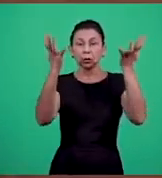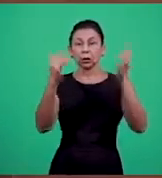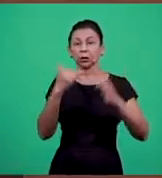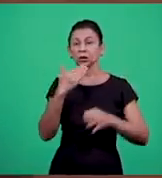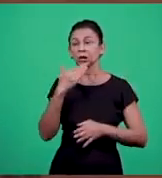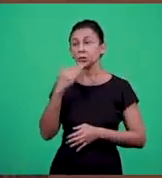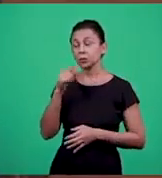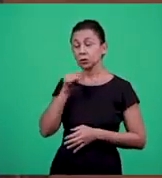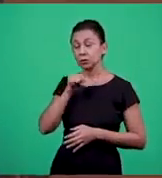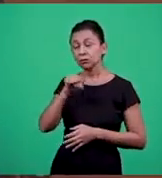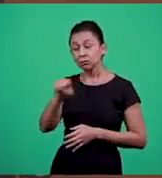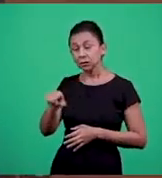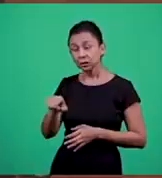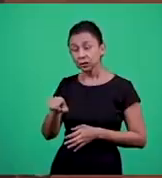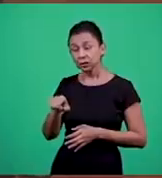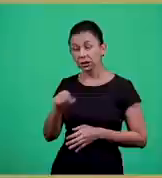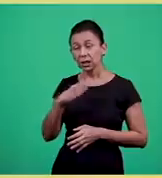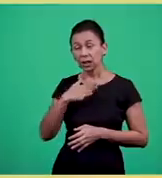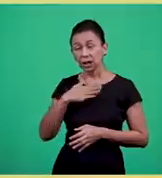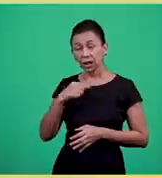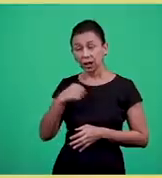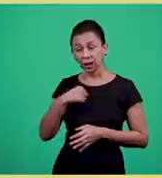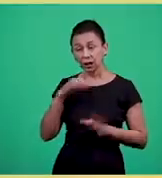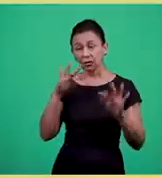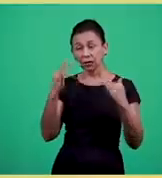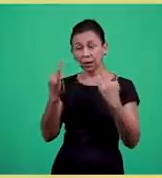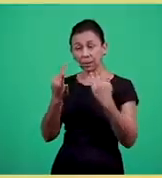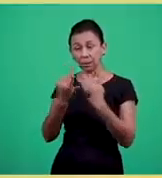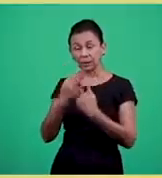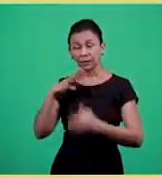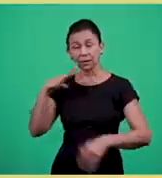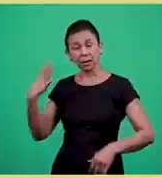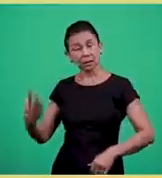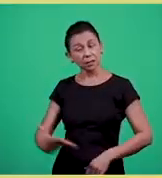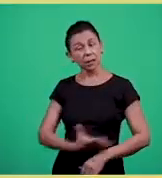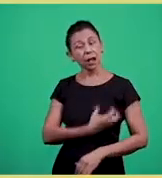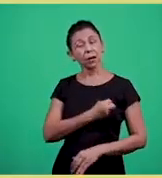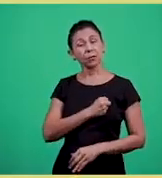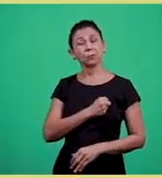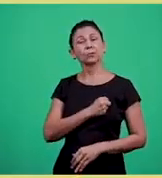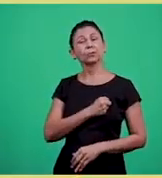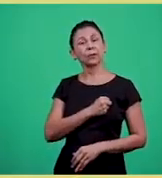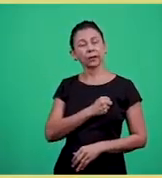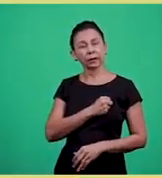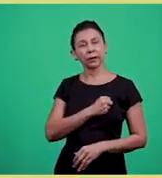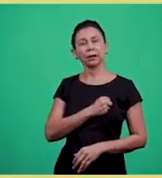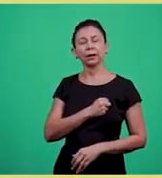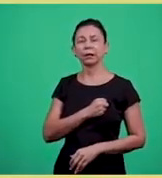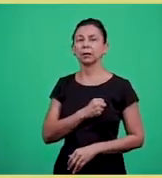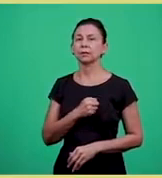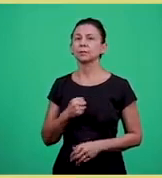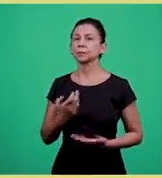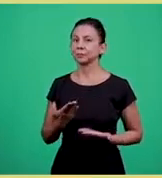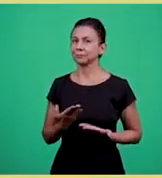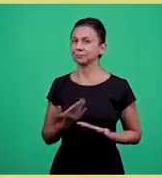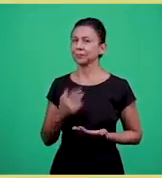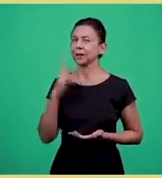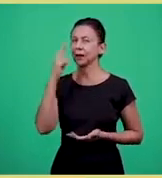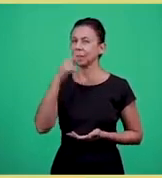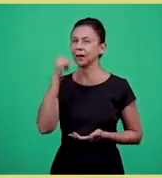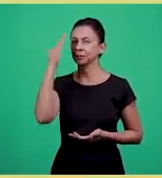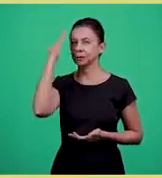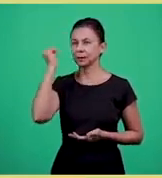when the people of Israel enter this city of Jericho and conquer the